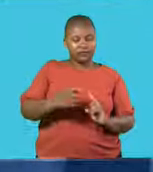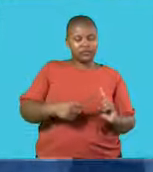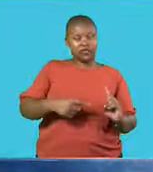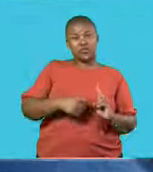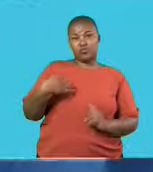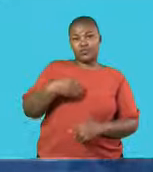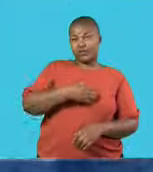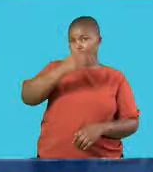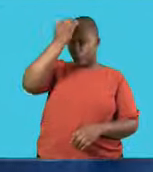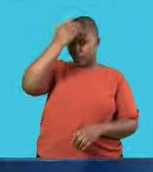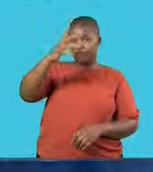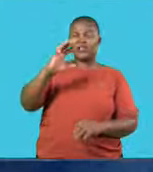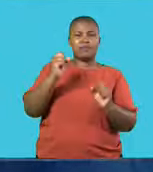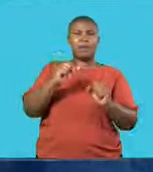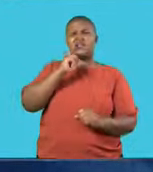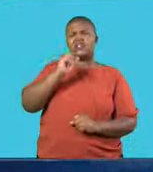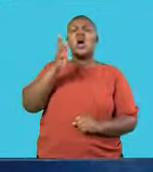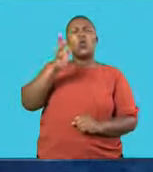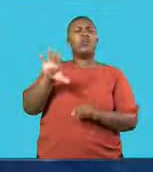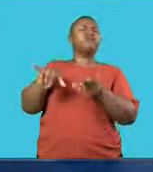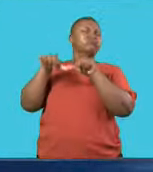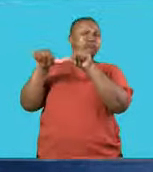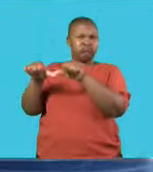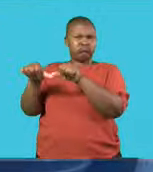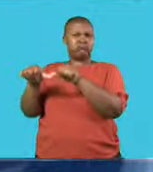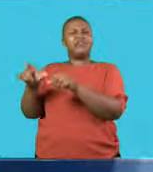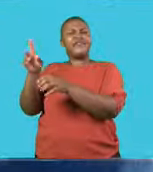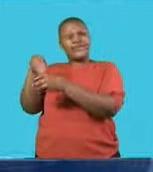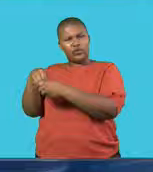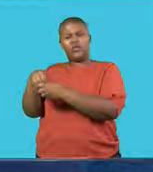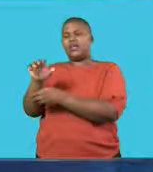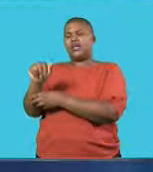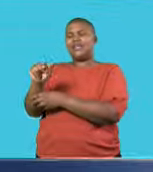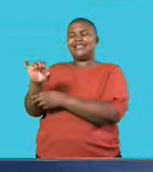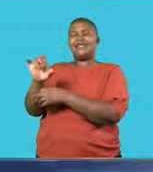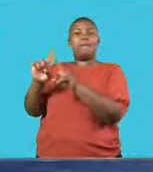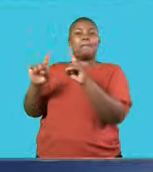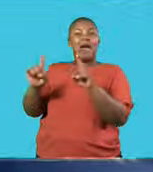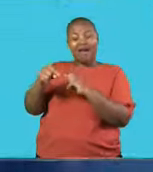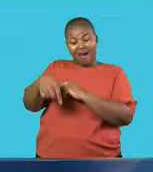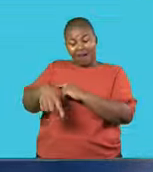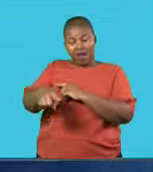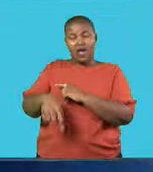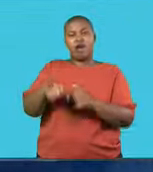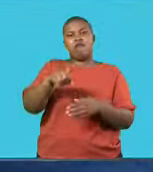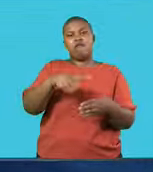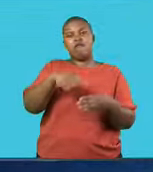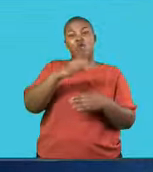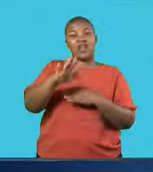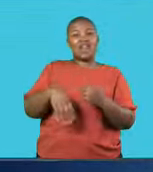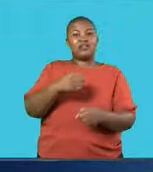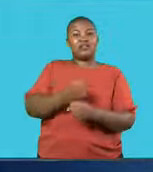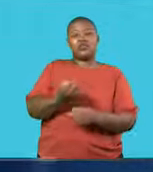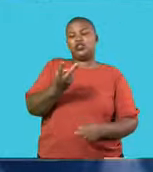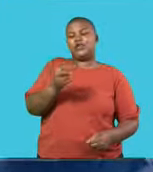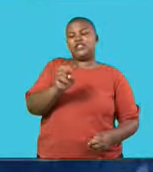boletse ha a tla dula e le leloko la mokga wa sepolitiki wa ANC, le ha fela a keke a hokella mokga ona tshehetso dikgethong tsa